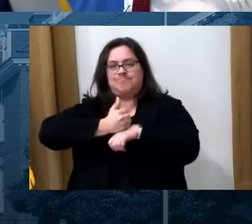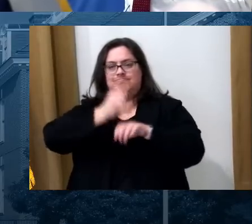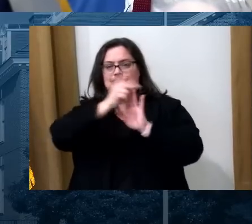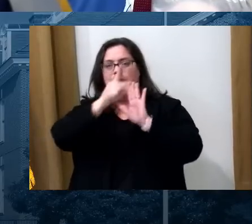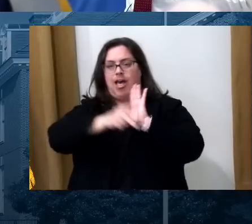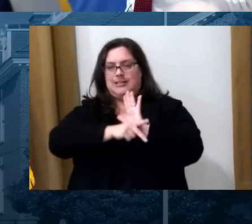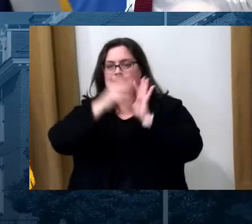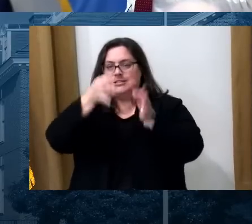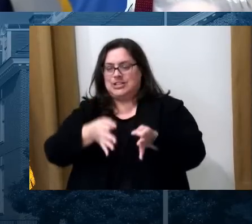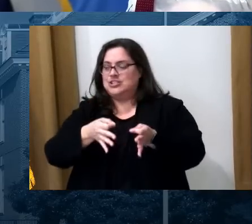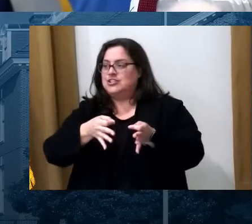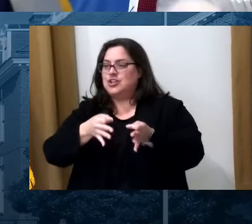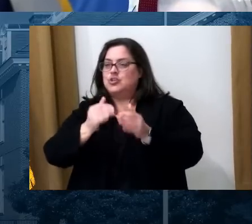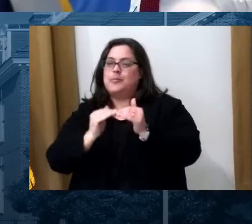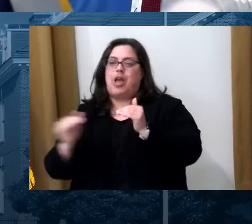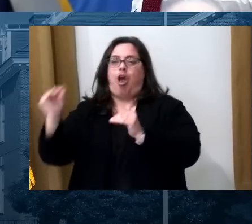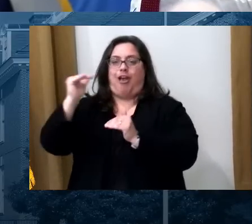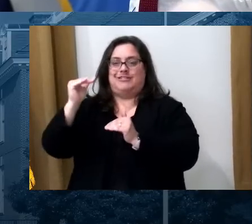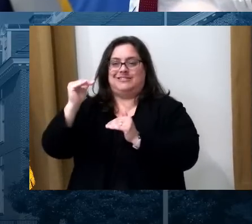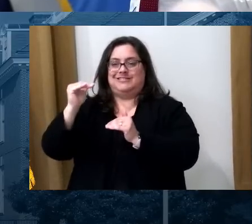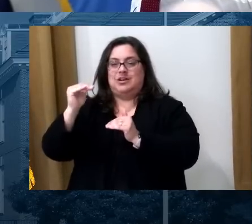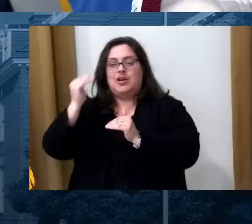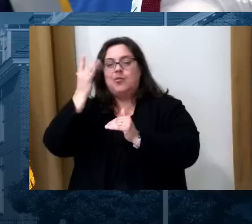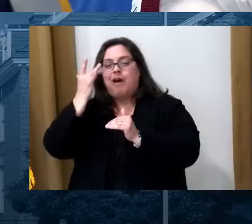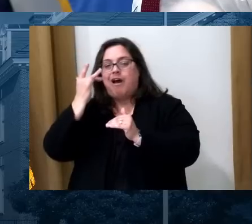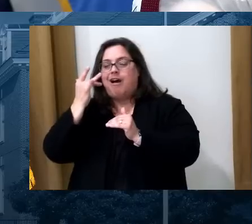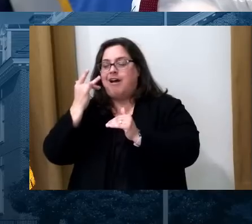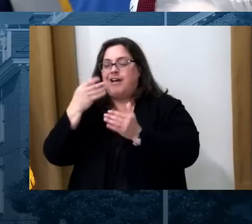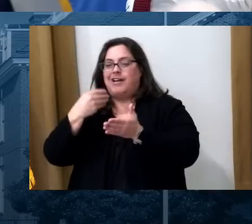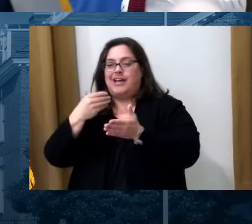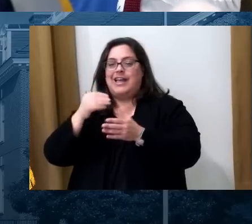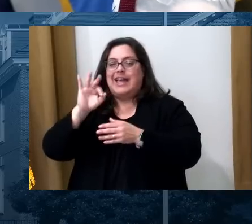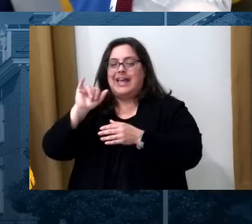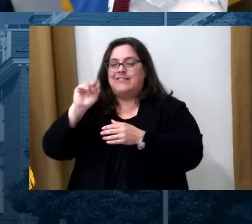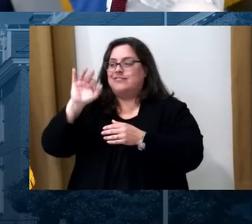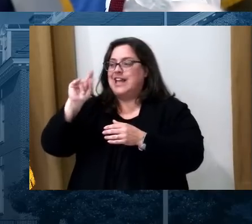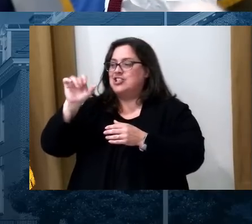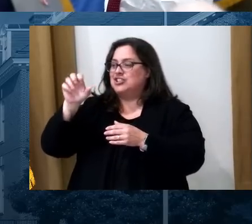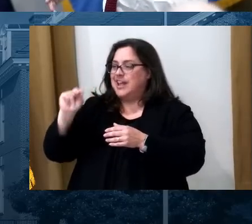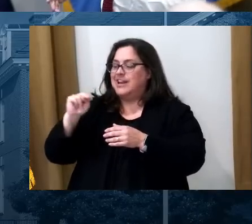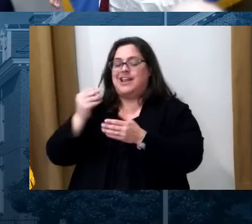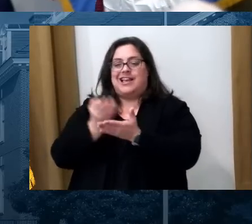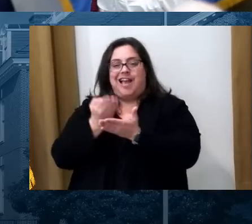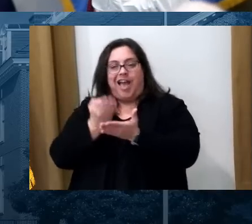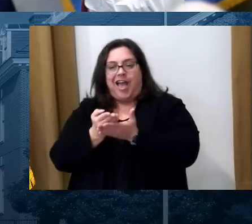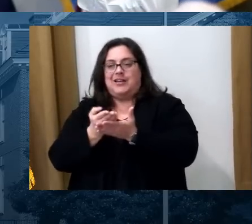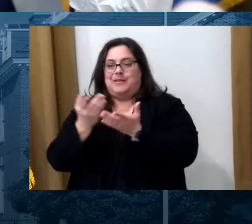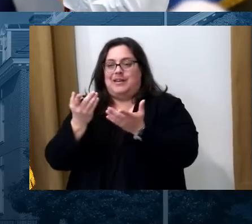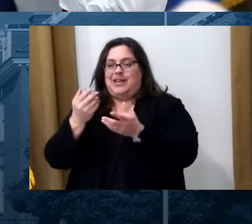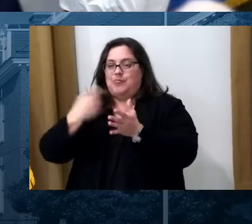that. 6.1% because of inflationary things happening in the economy, that type of thing.